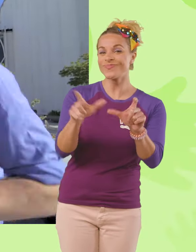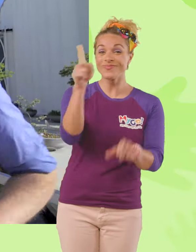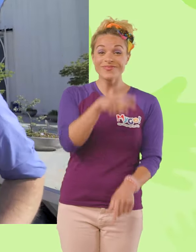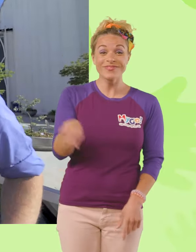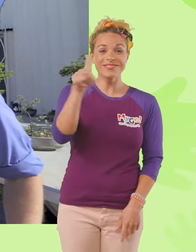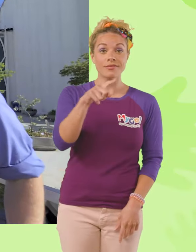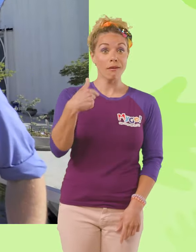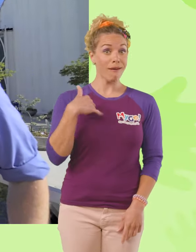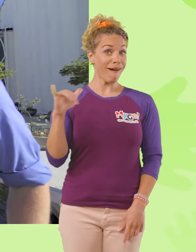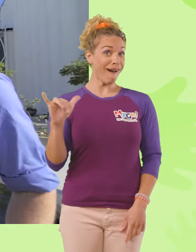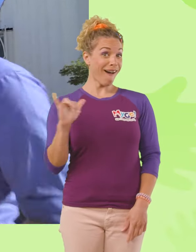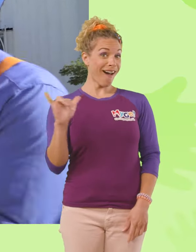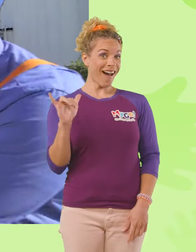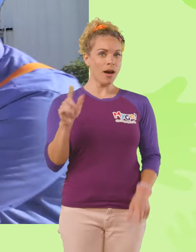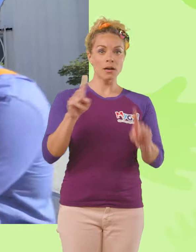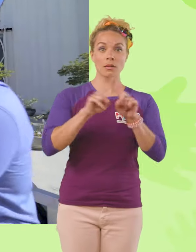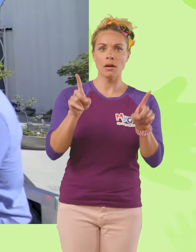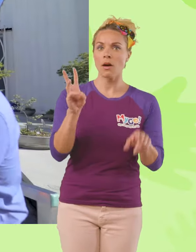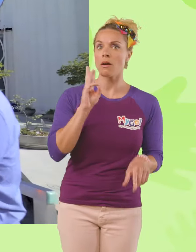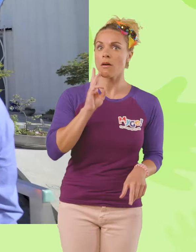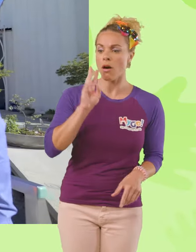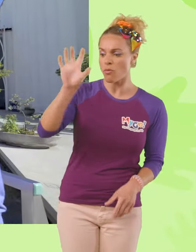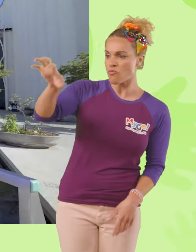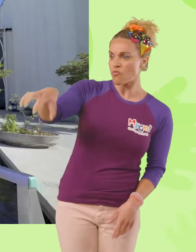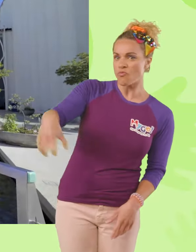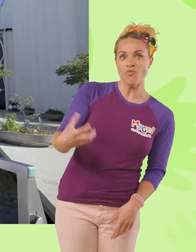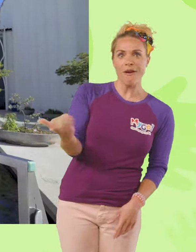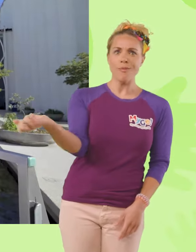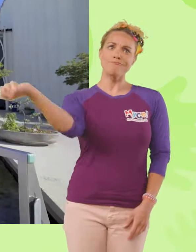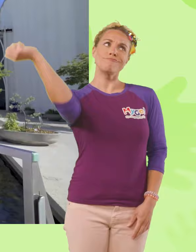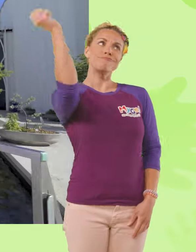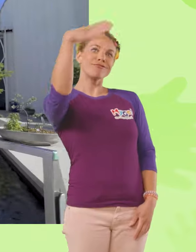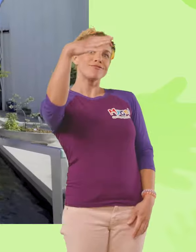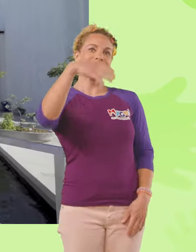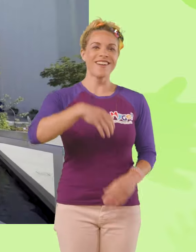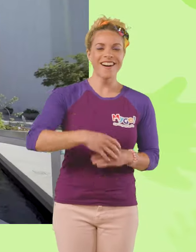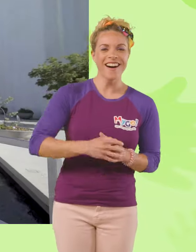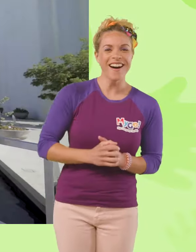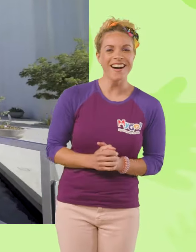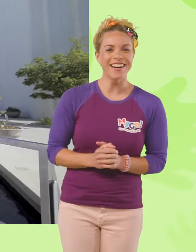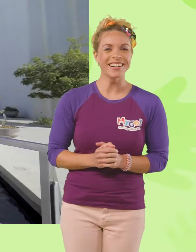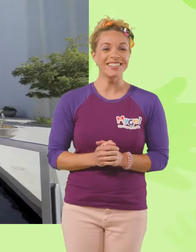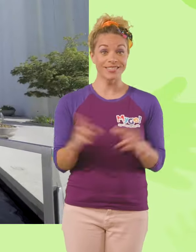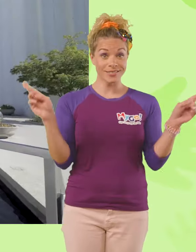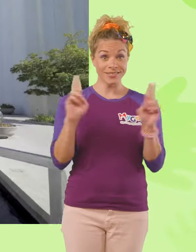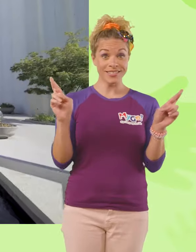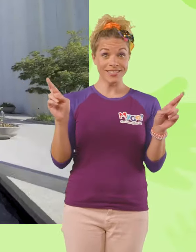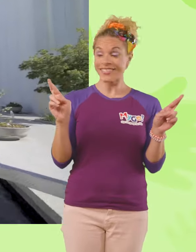wheel. I'm gonna do the same, but it's gonna grab water from the bottom and throw it up over the top.